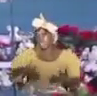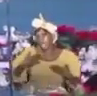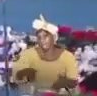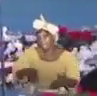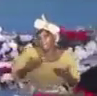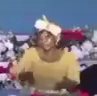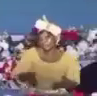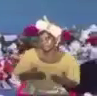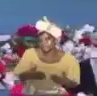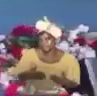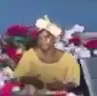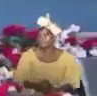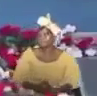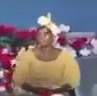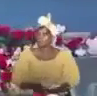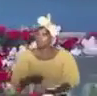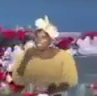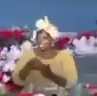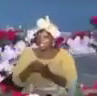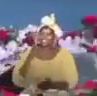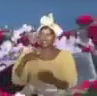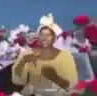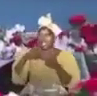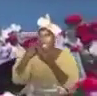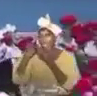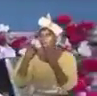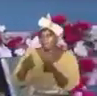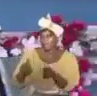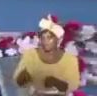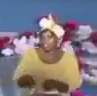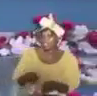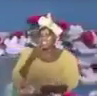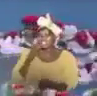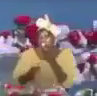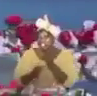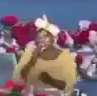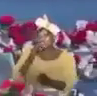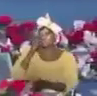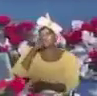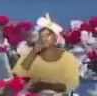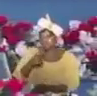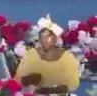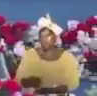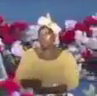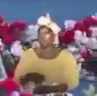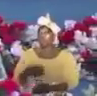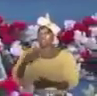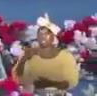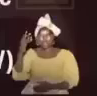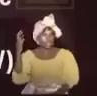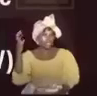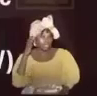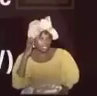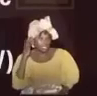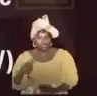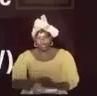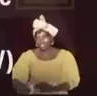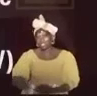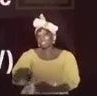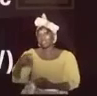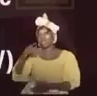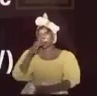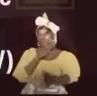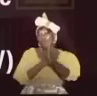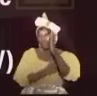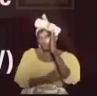28 from verse 1 and 2. And it shall come to pass, the Bible says, if thou shalt diligently hearken to the voice of the Lord thy God,